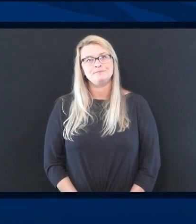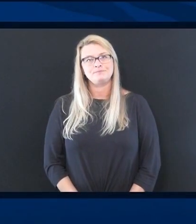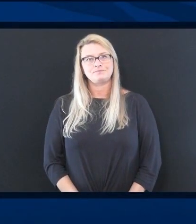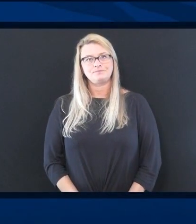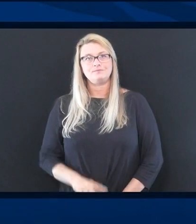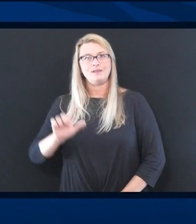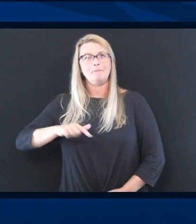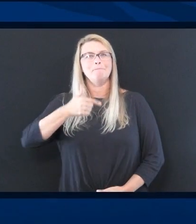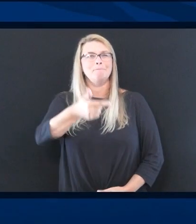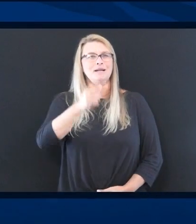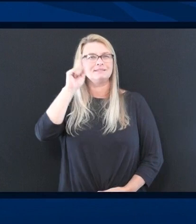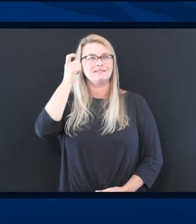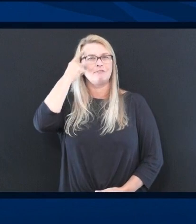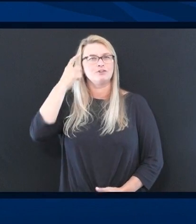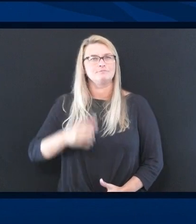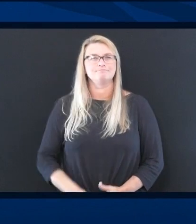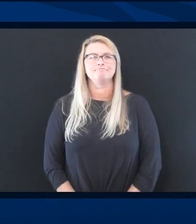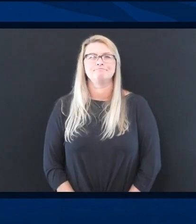Kenny. Governor, back to you.